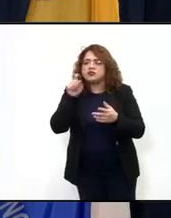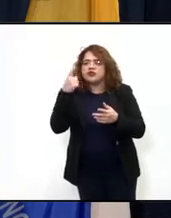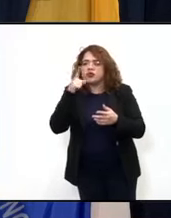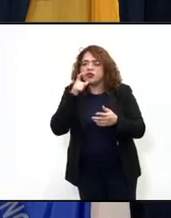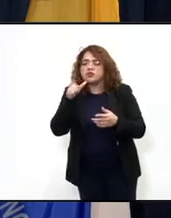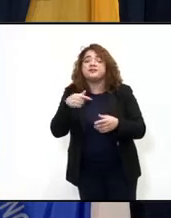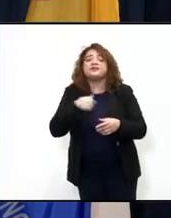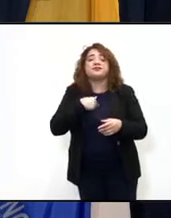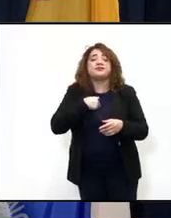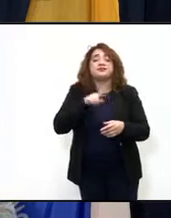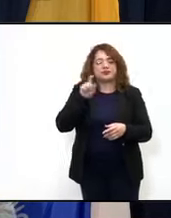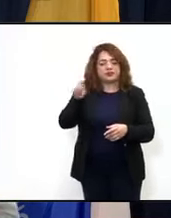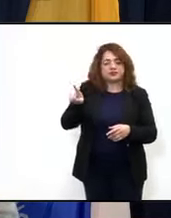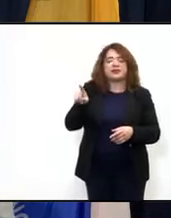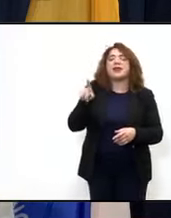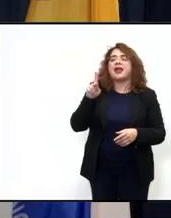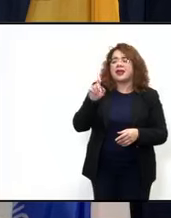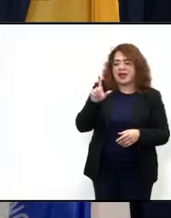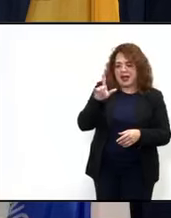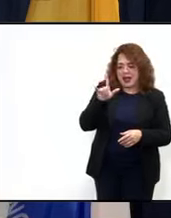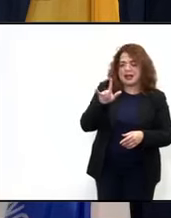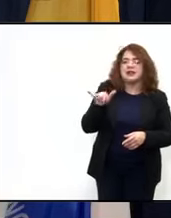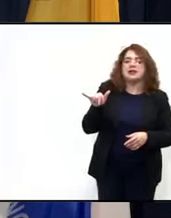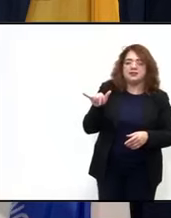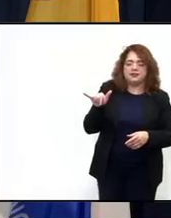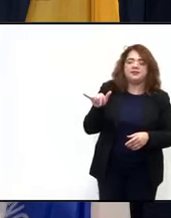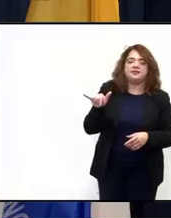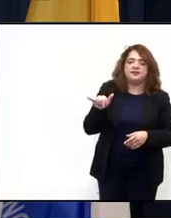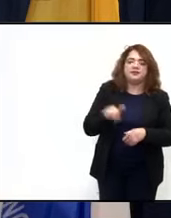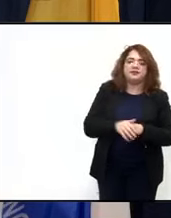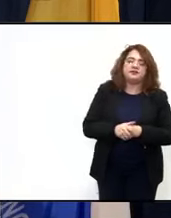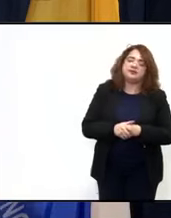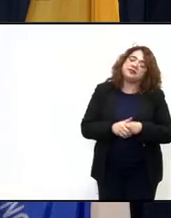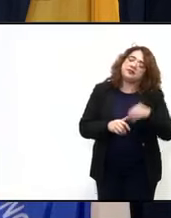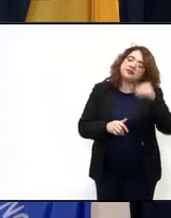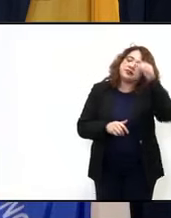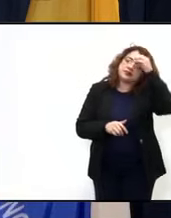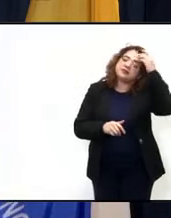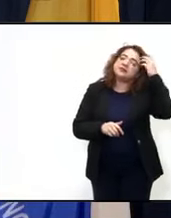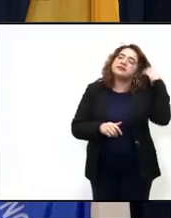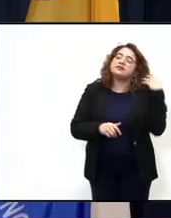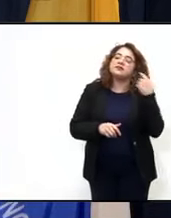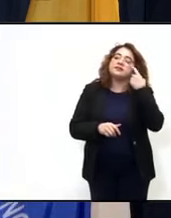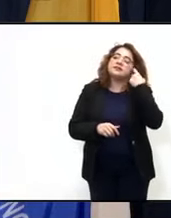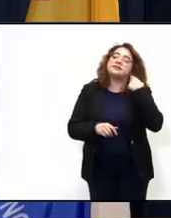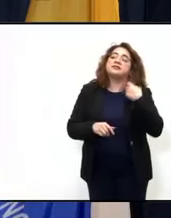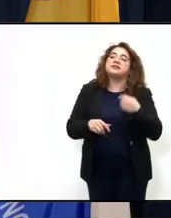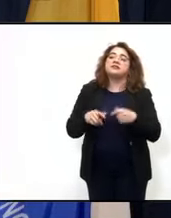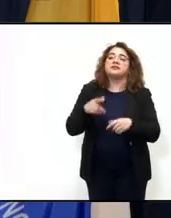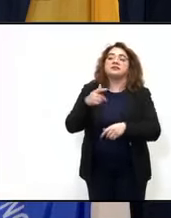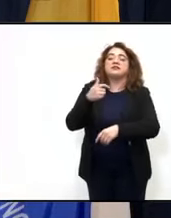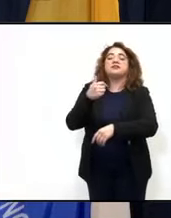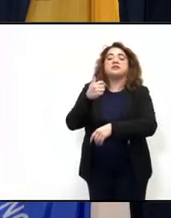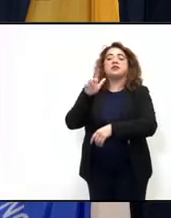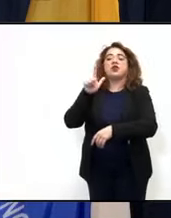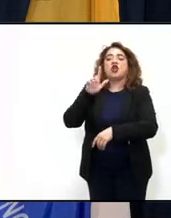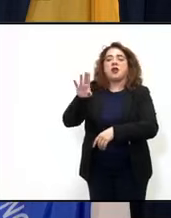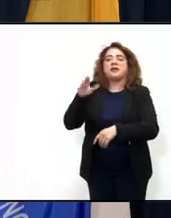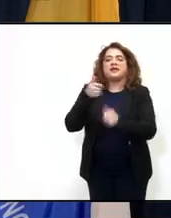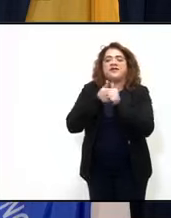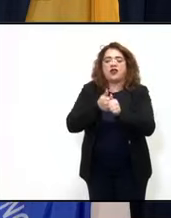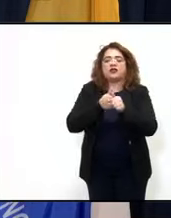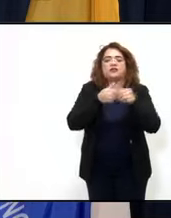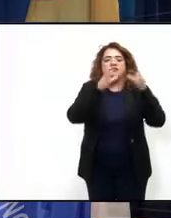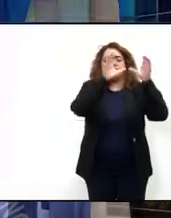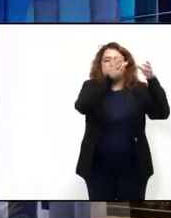question is for Kelly. As Long Beach moves forward with vaccinating people in the current tiers, can you say how much